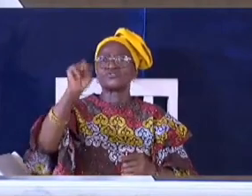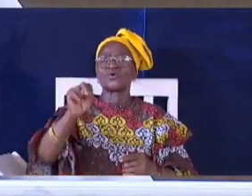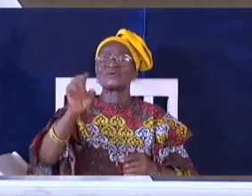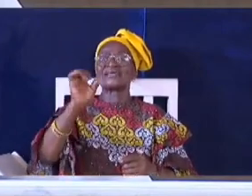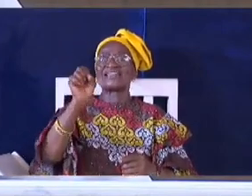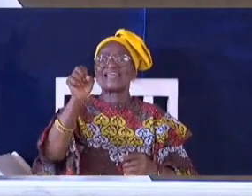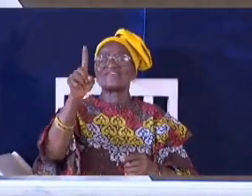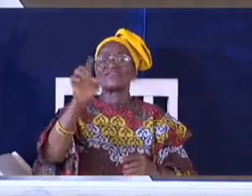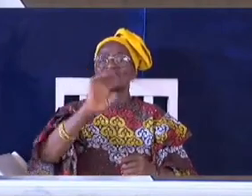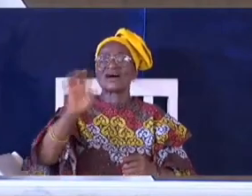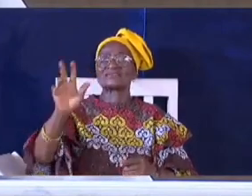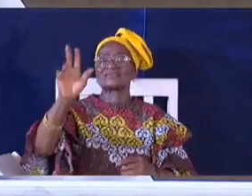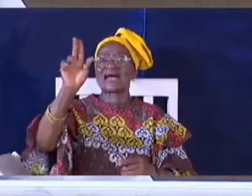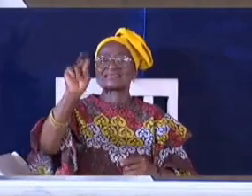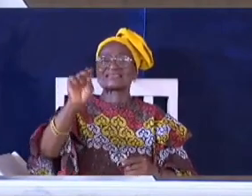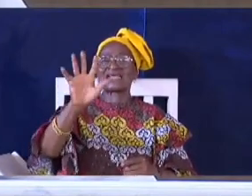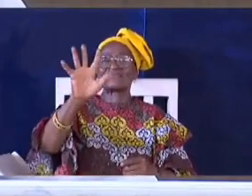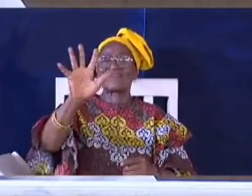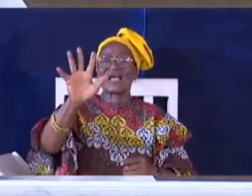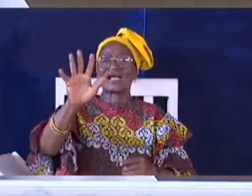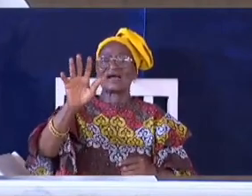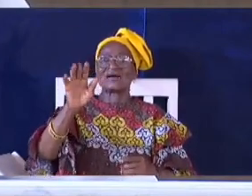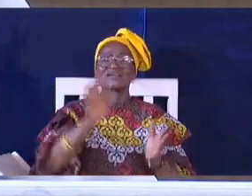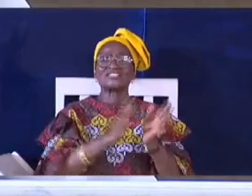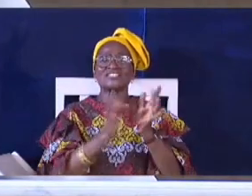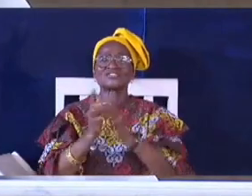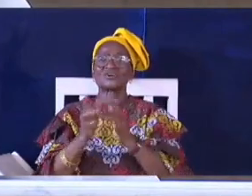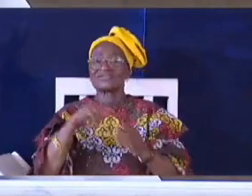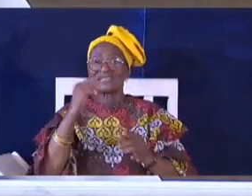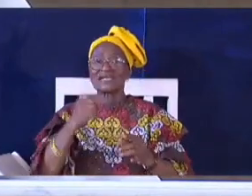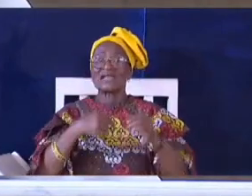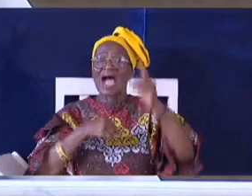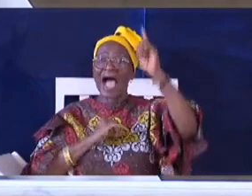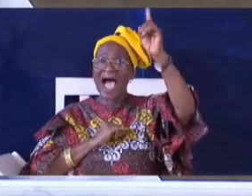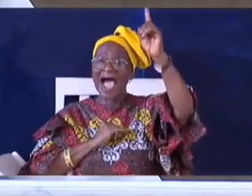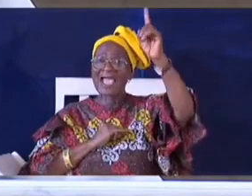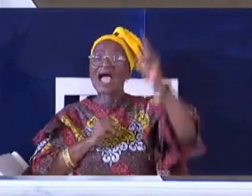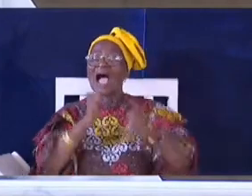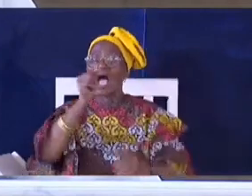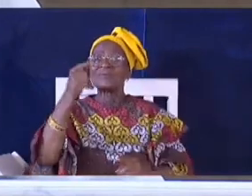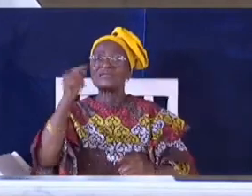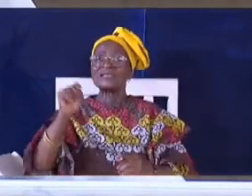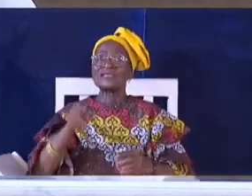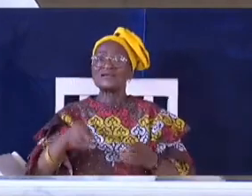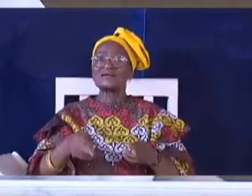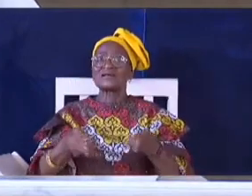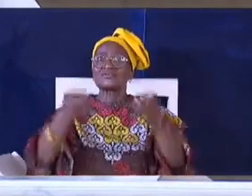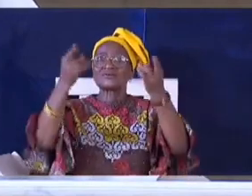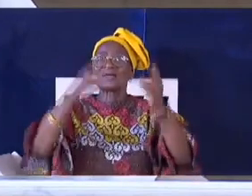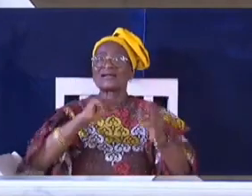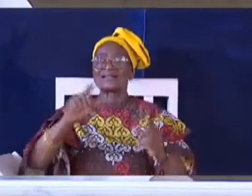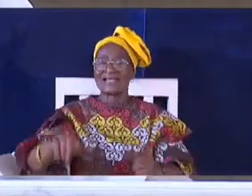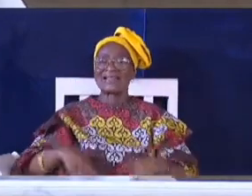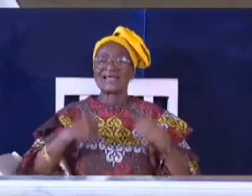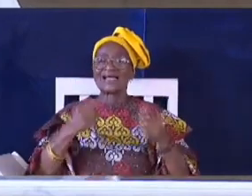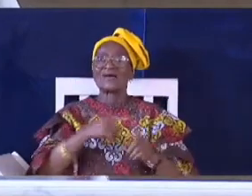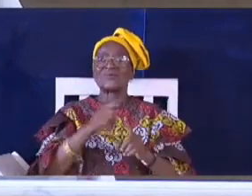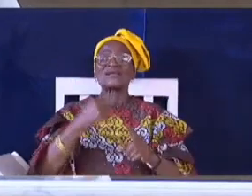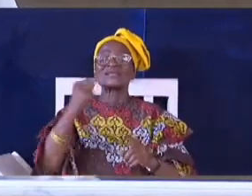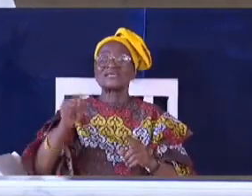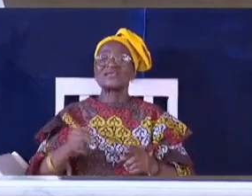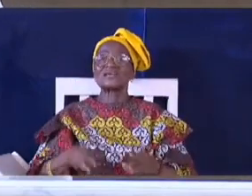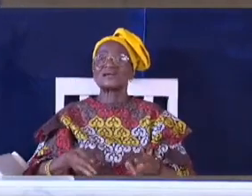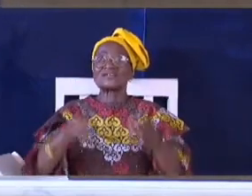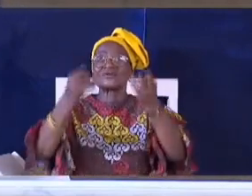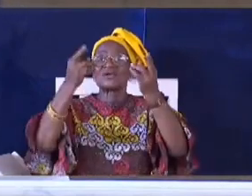25. Jesus said, I'm the resurrection and the life. When the resurrection and the life